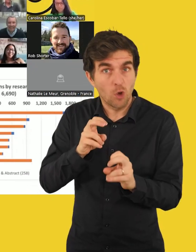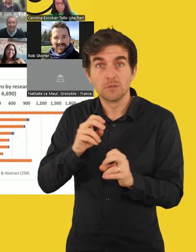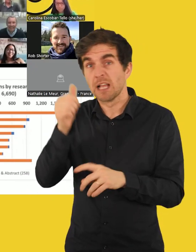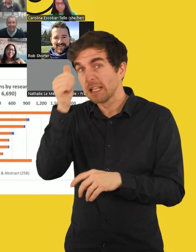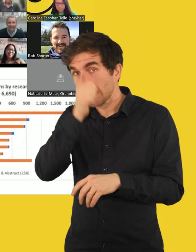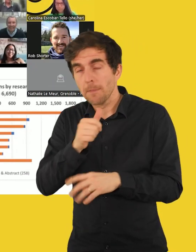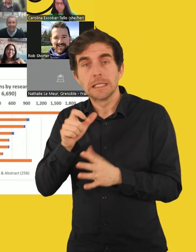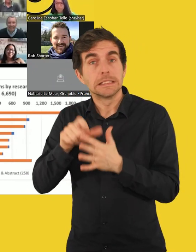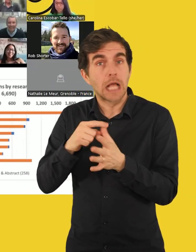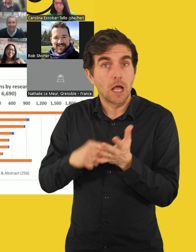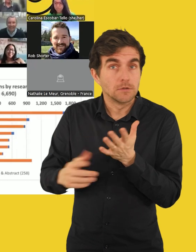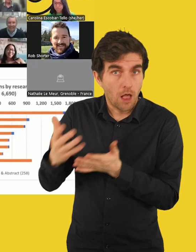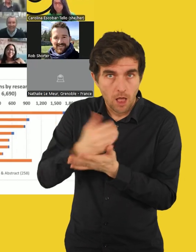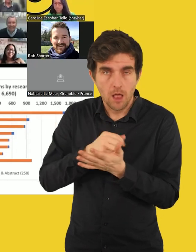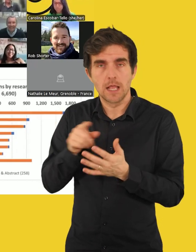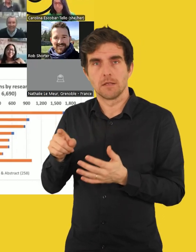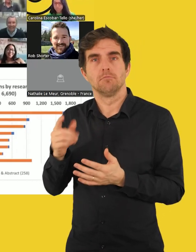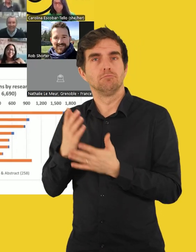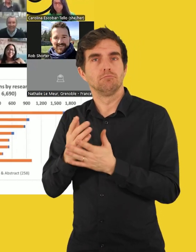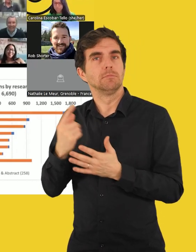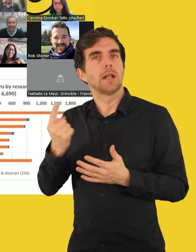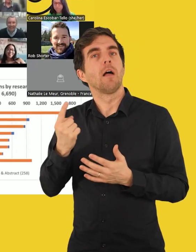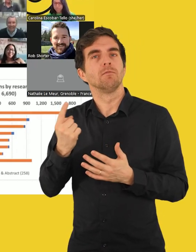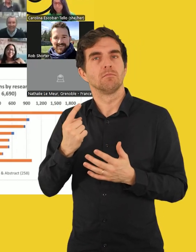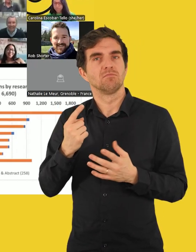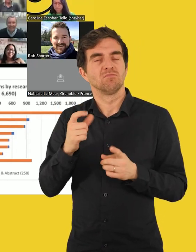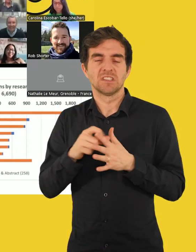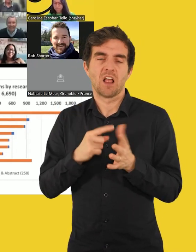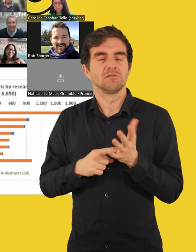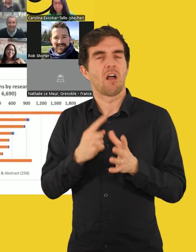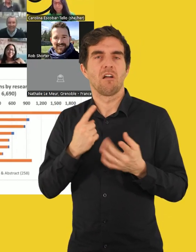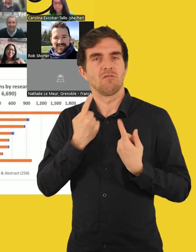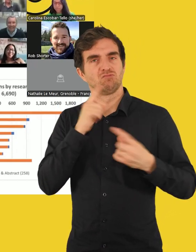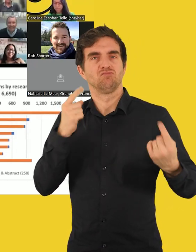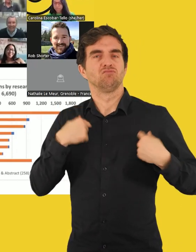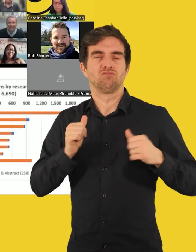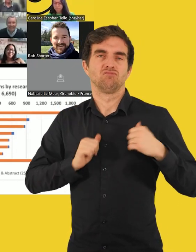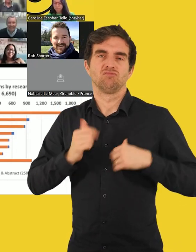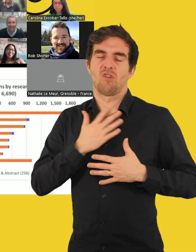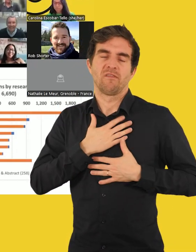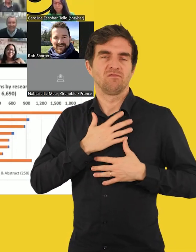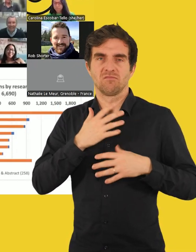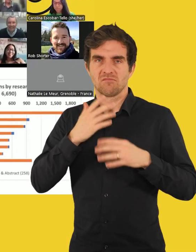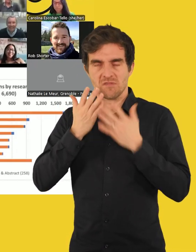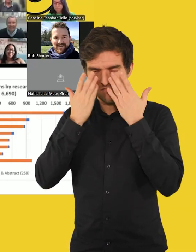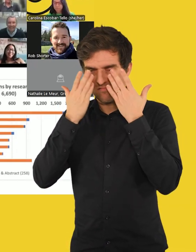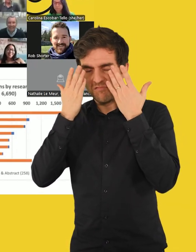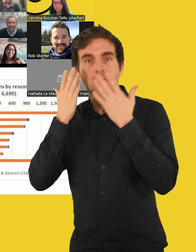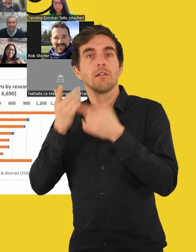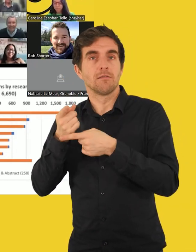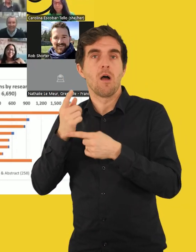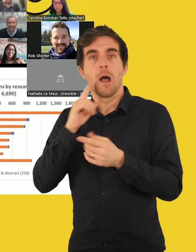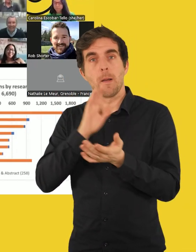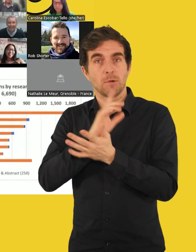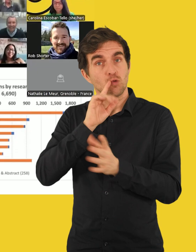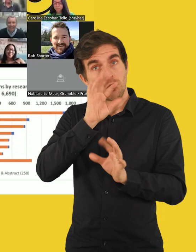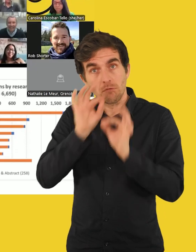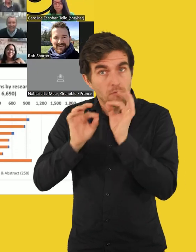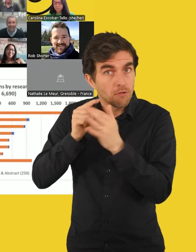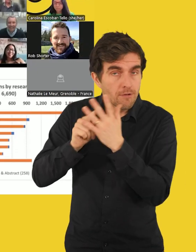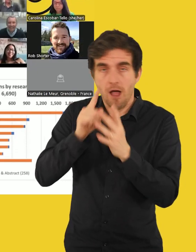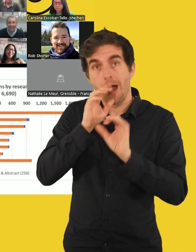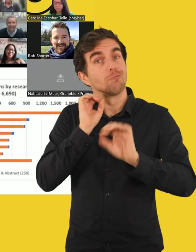about research, academia, data use. He is our self-declared data nerd and can talk and would love to talk to you about